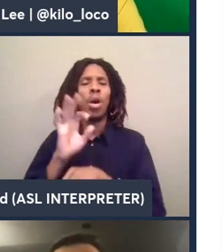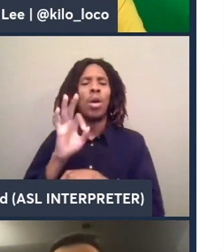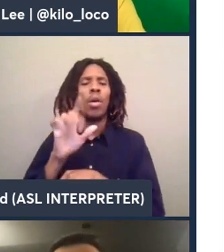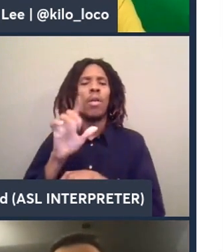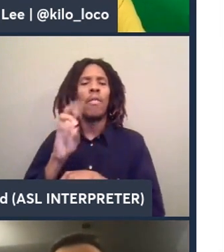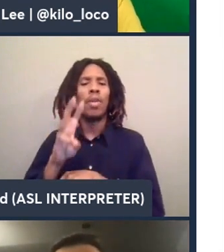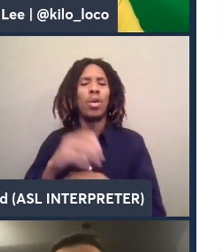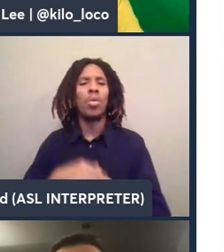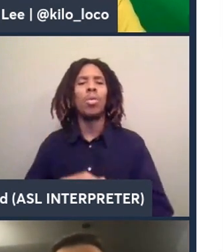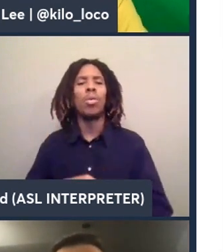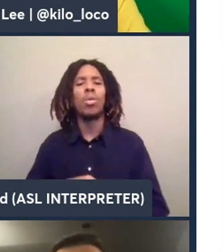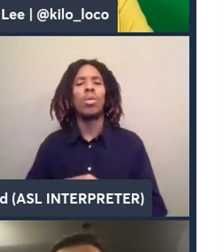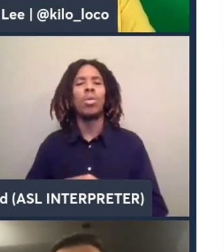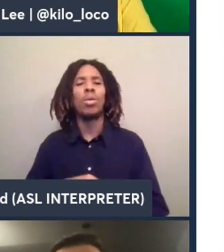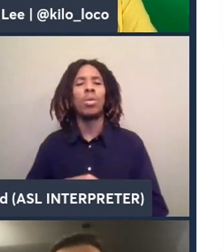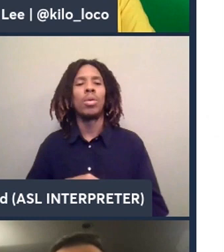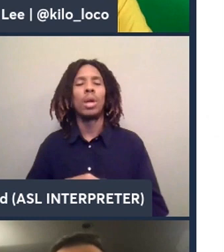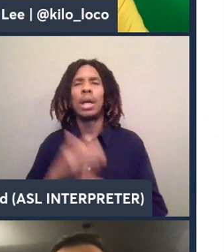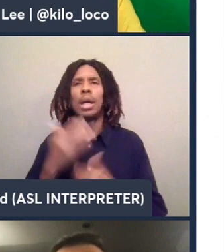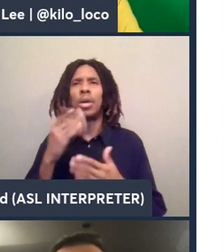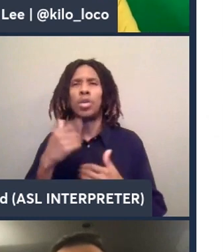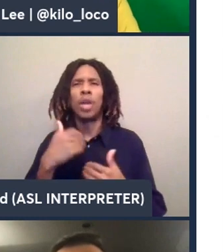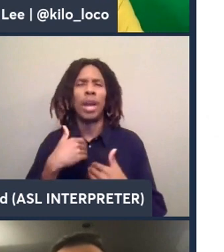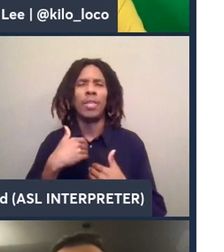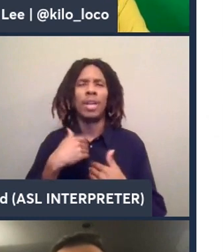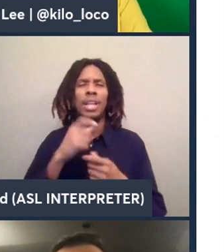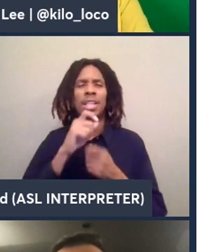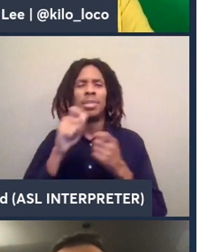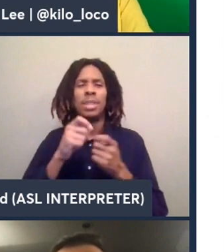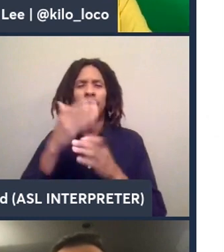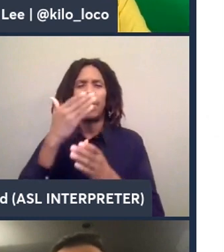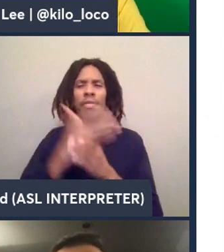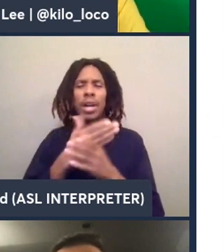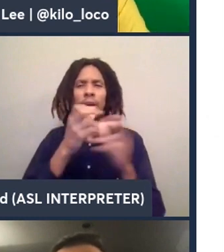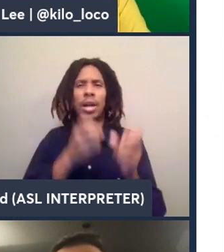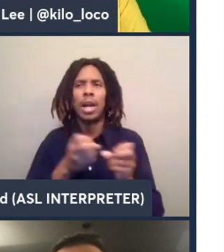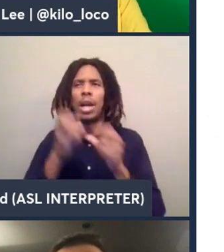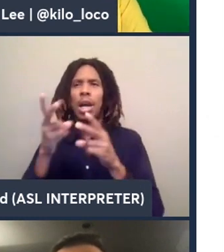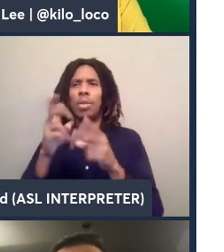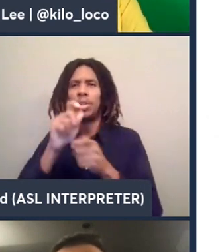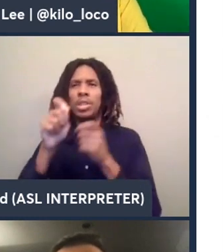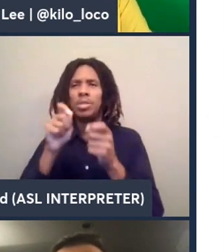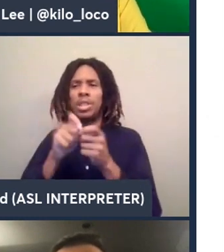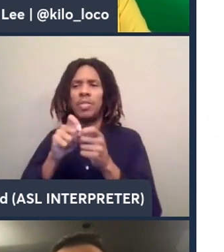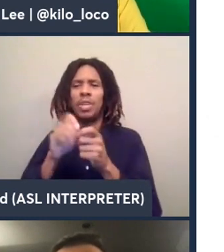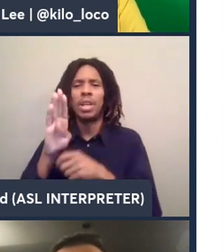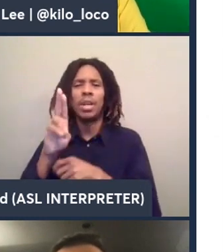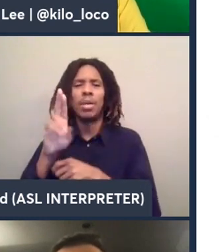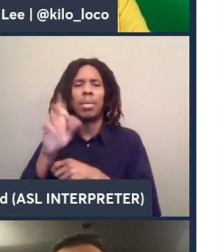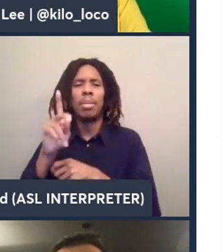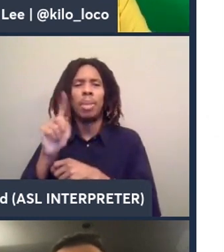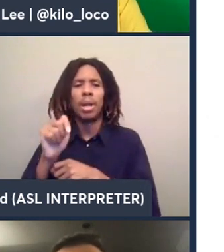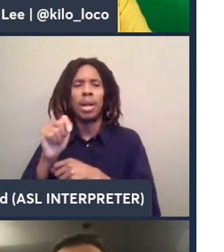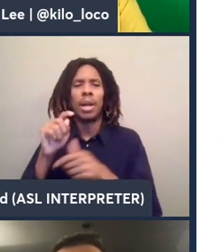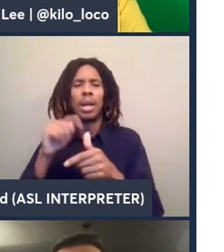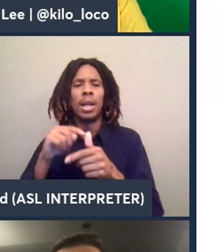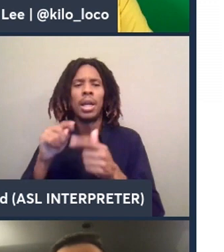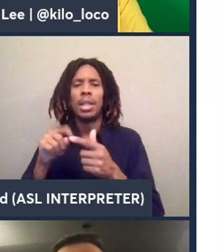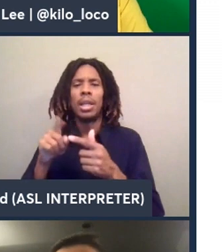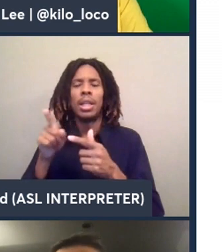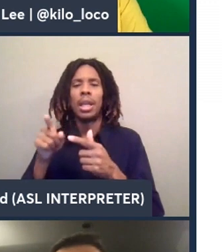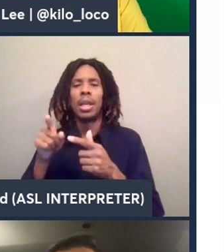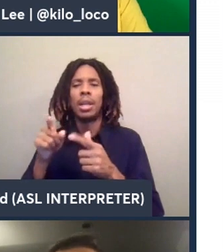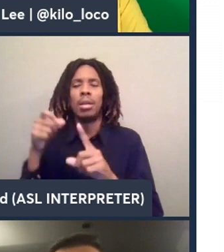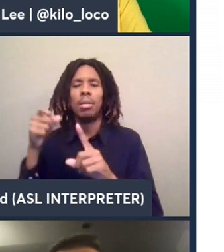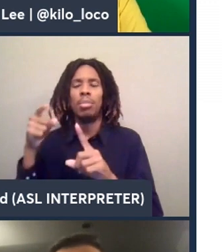you have your, I don't know, like a specific file being uploaded to a specific bucket, and then it can trigger a whole slew of things via the